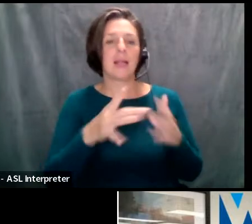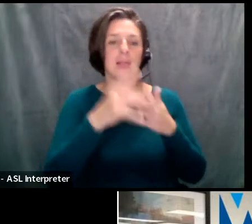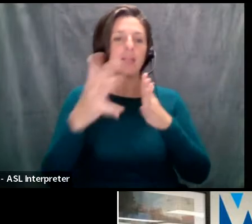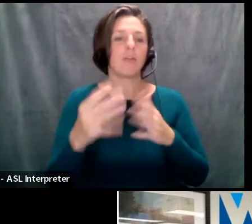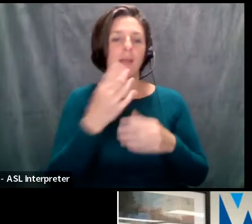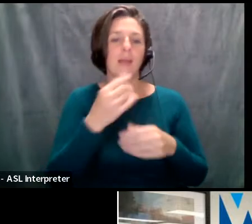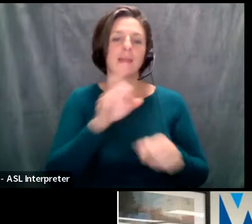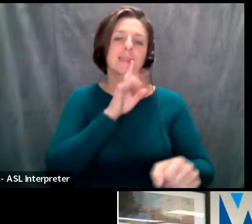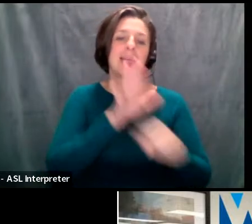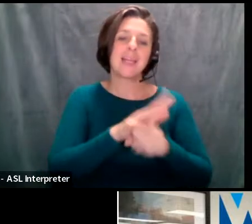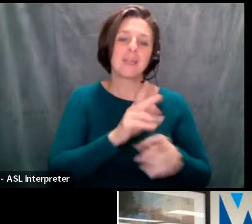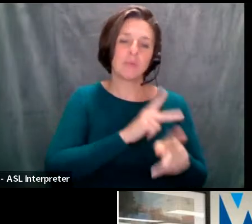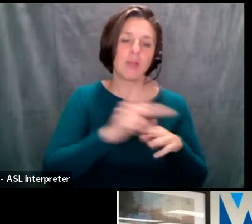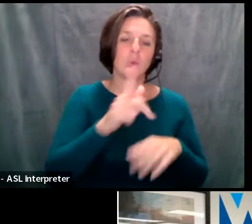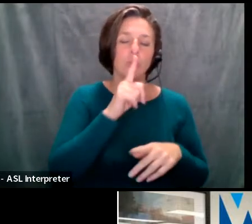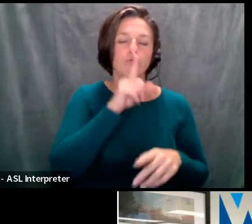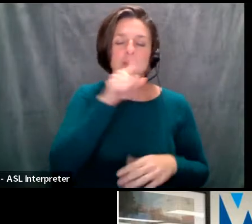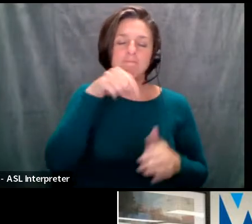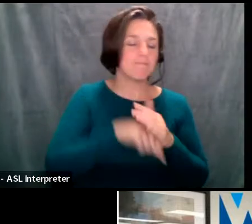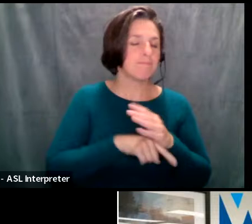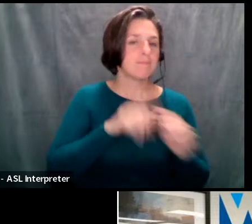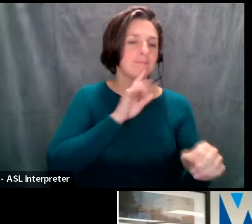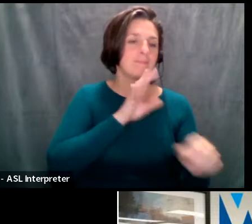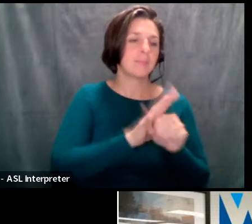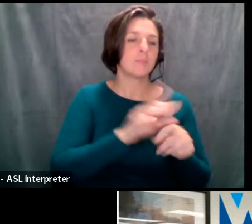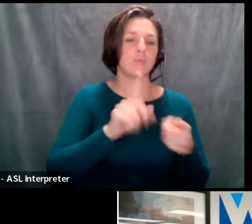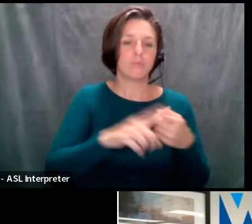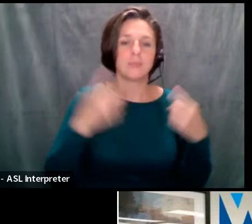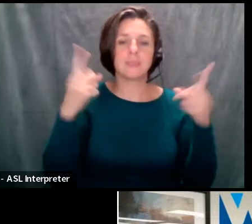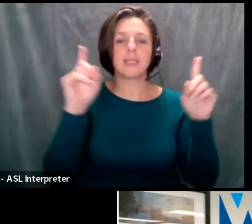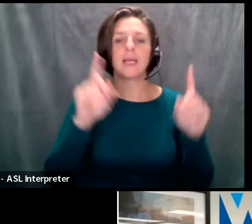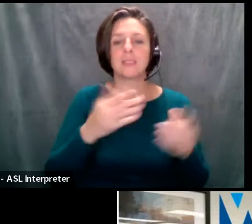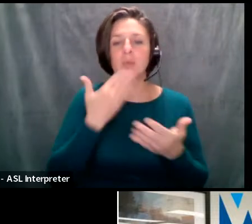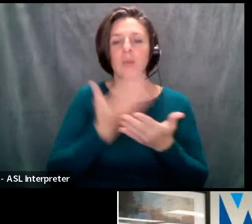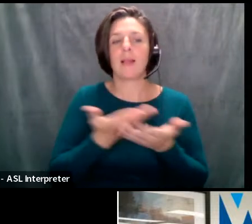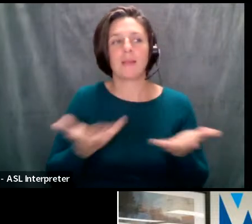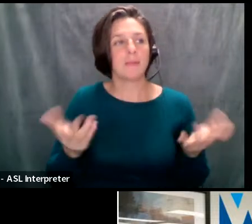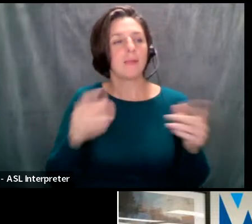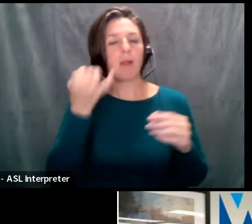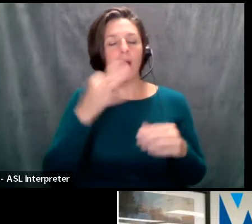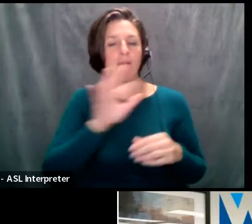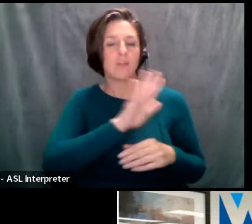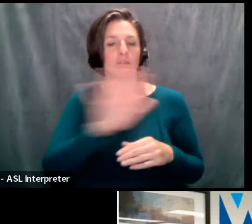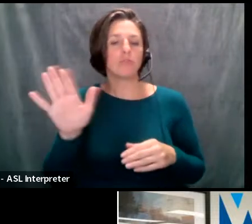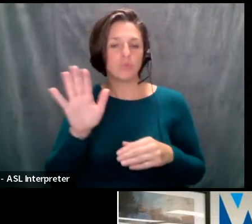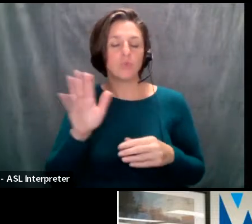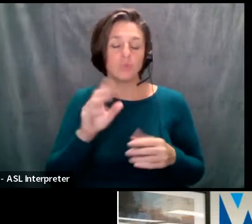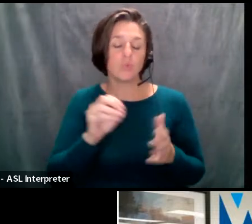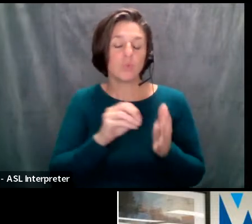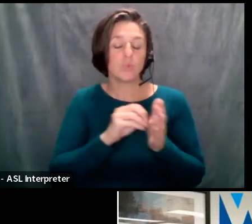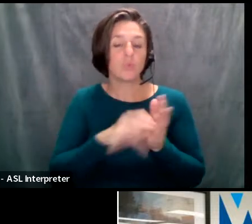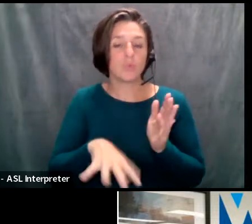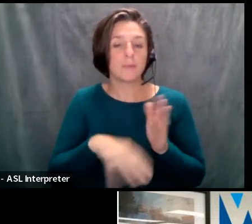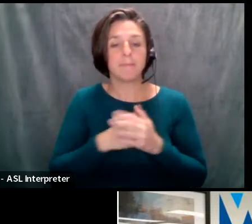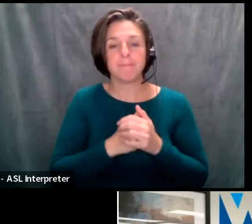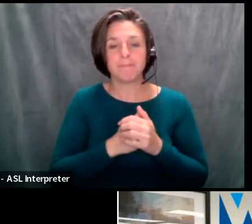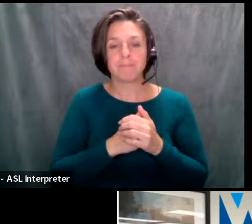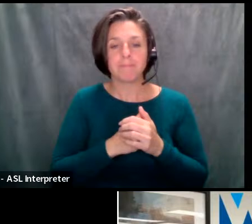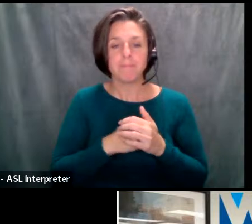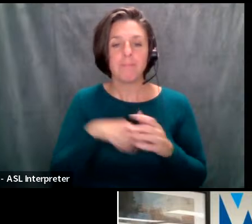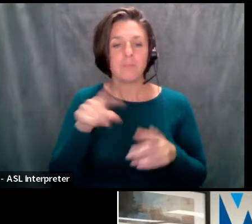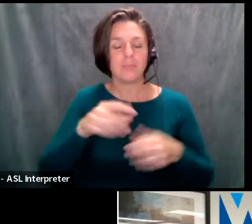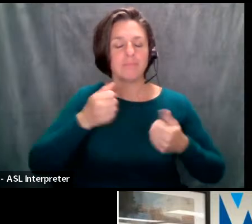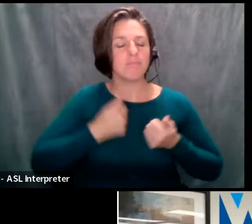professional who is deeply committed to the success and well-being of her students. Jewel is a tireless advocate for her